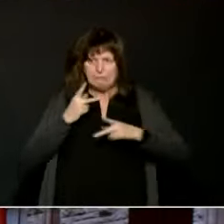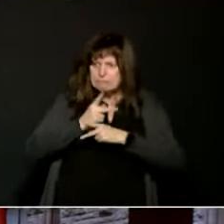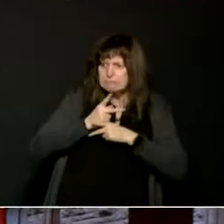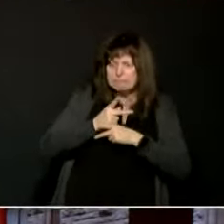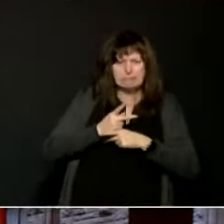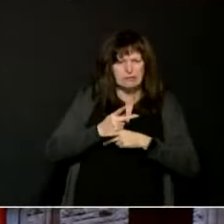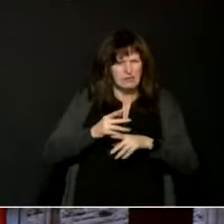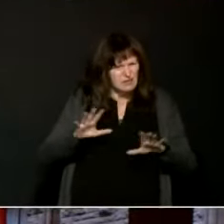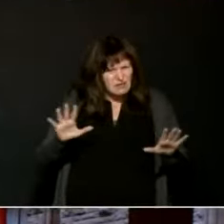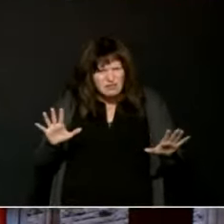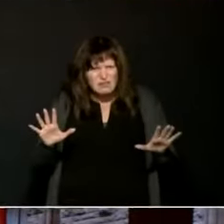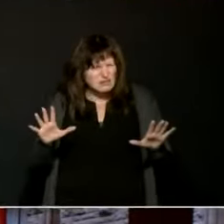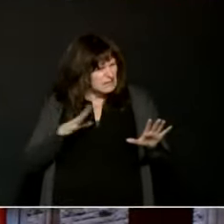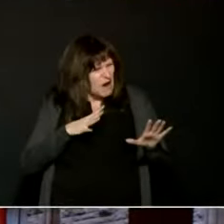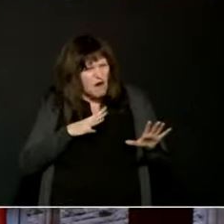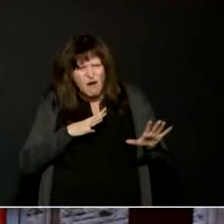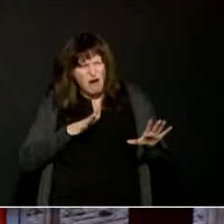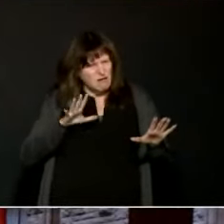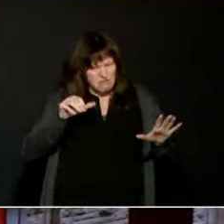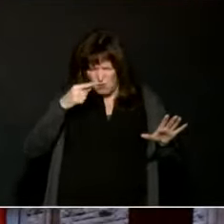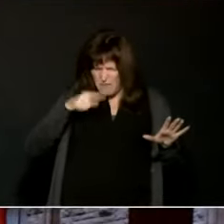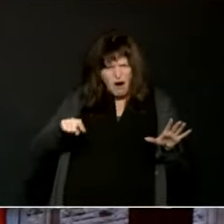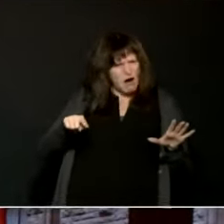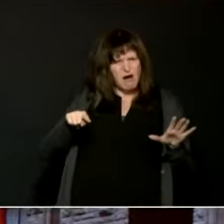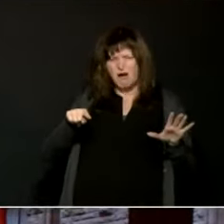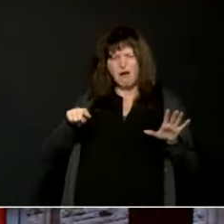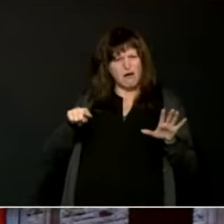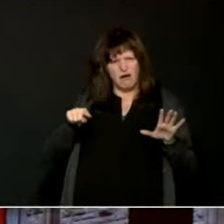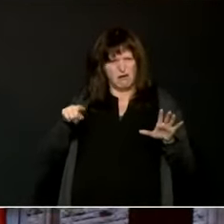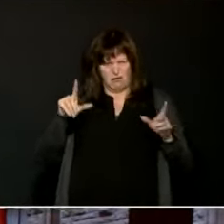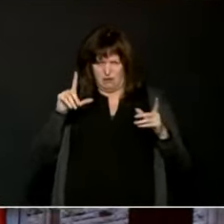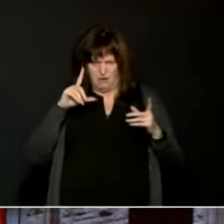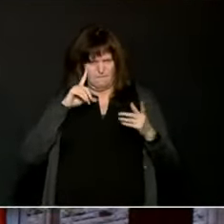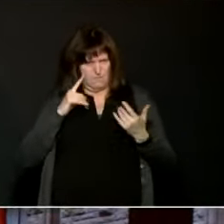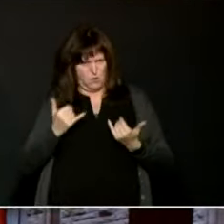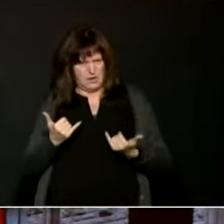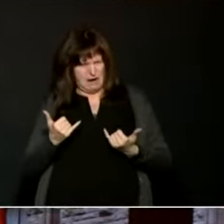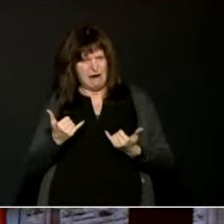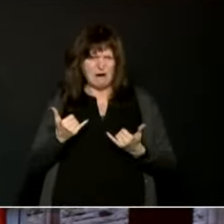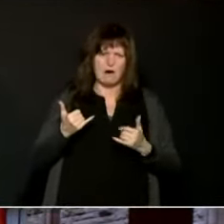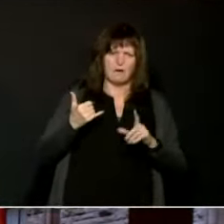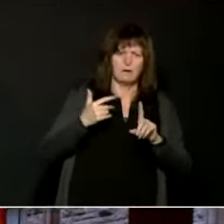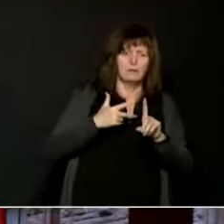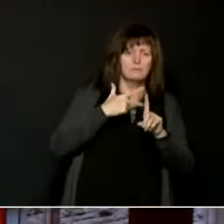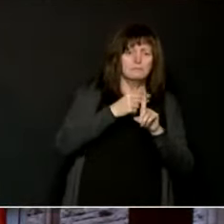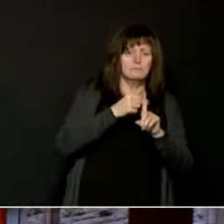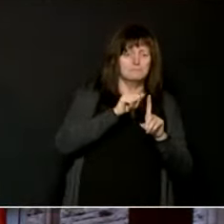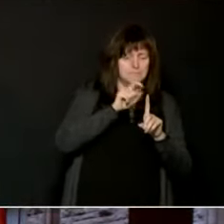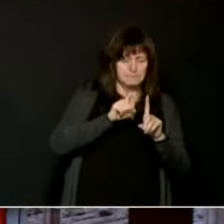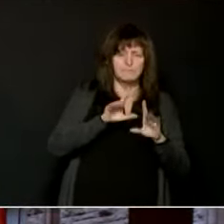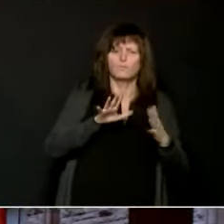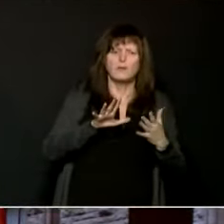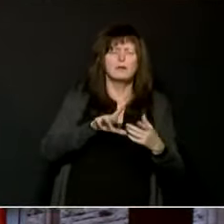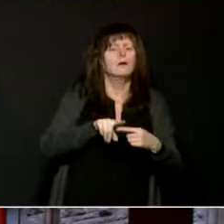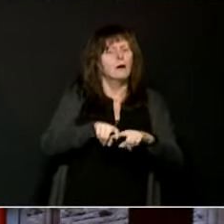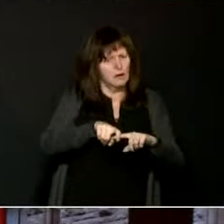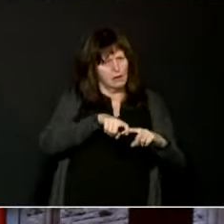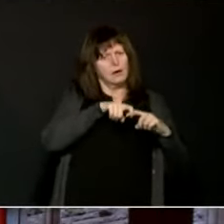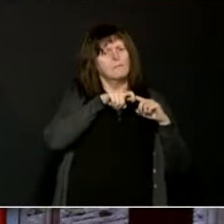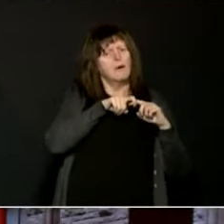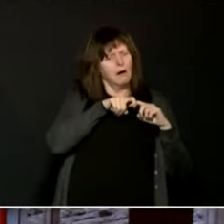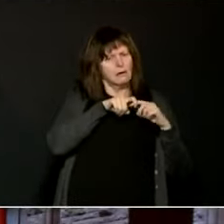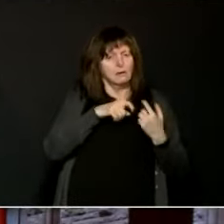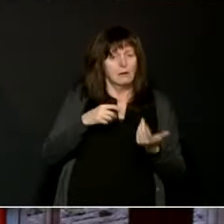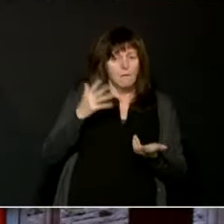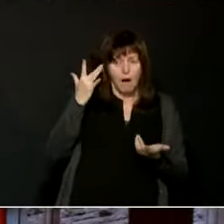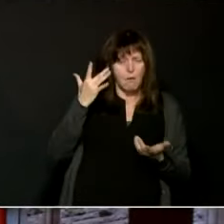don't mind pausing for a moment to make sure, because we want to be sure that when we do roll and have it out, that it is safe and safe to use